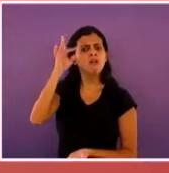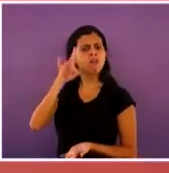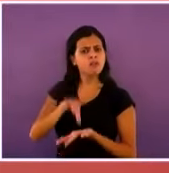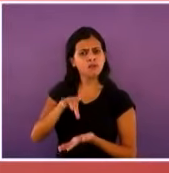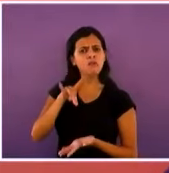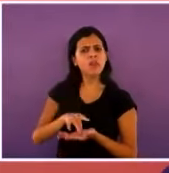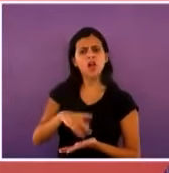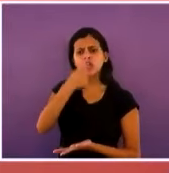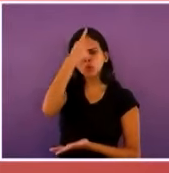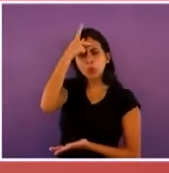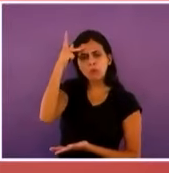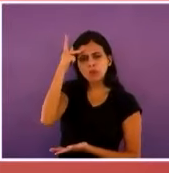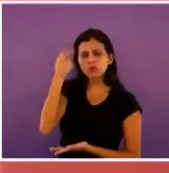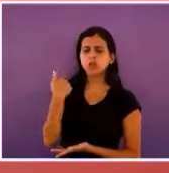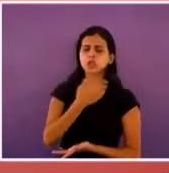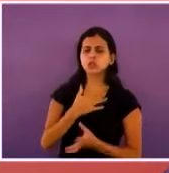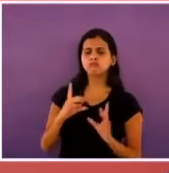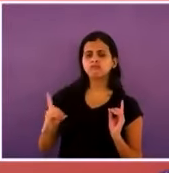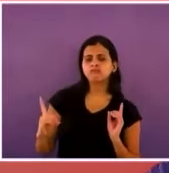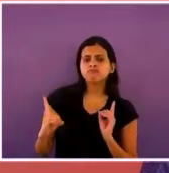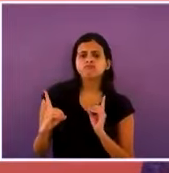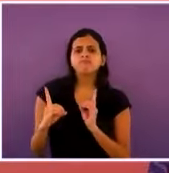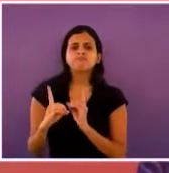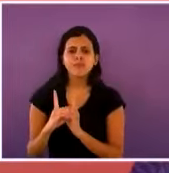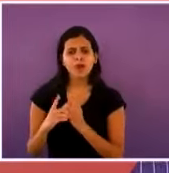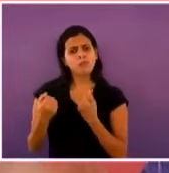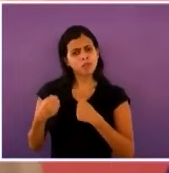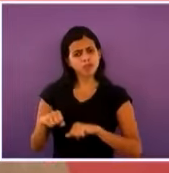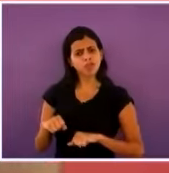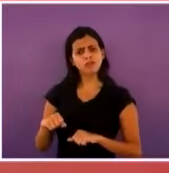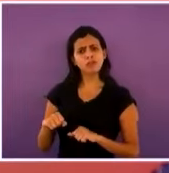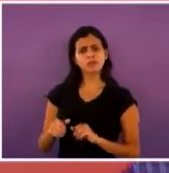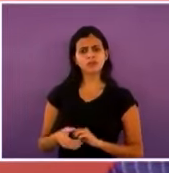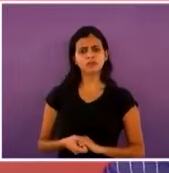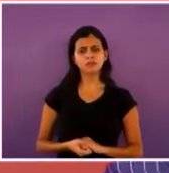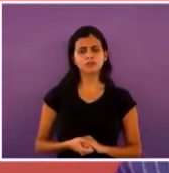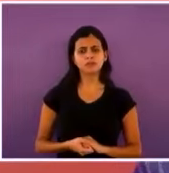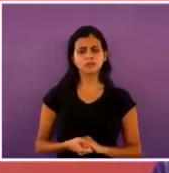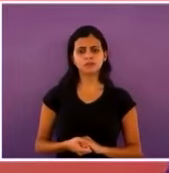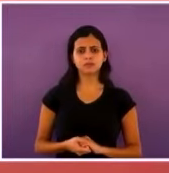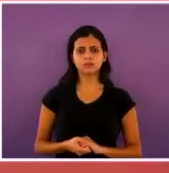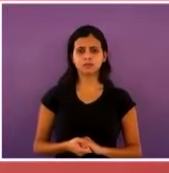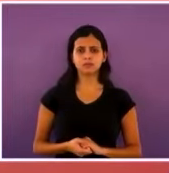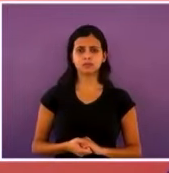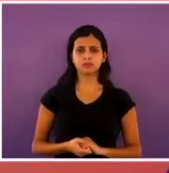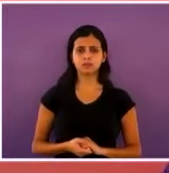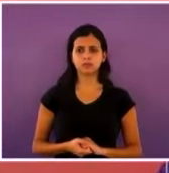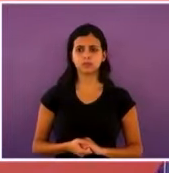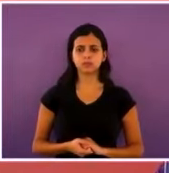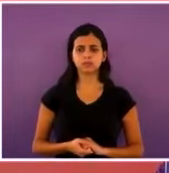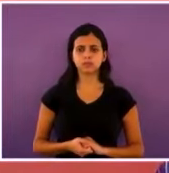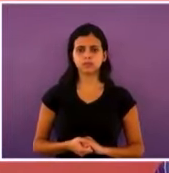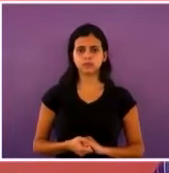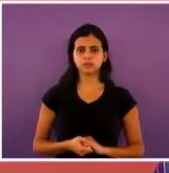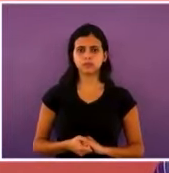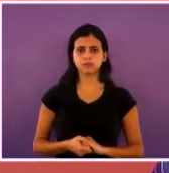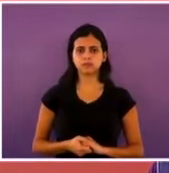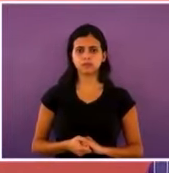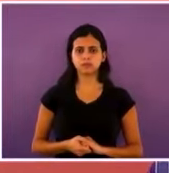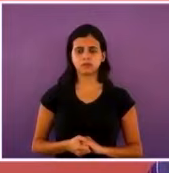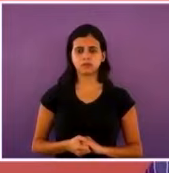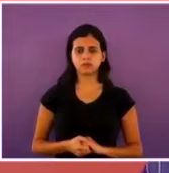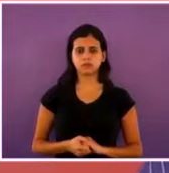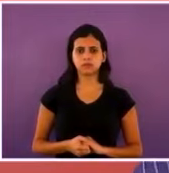ser alguém com quem nós podemos aproximar, ele parece espiritual. But always remember that as he's able to pray